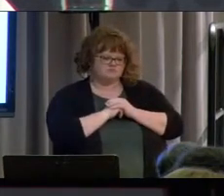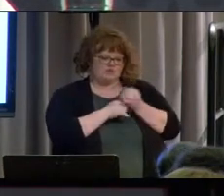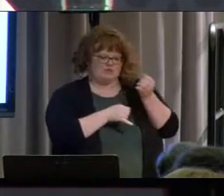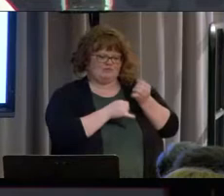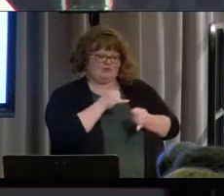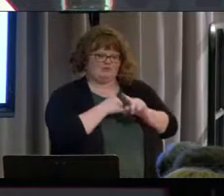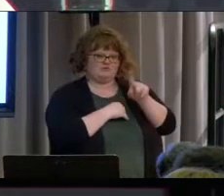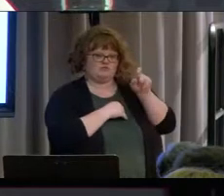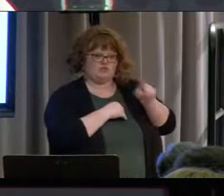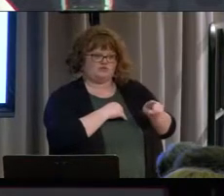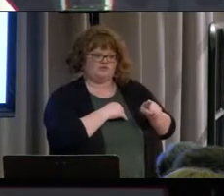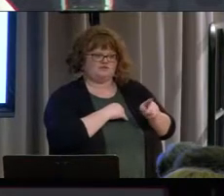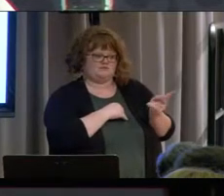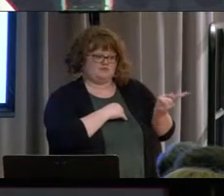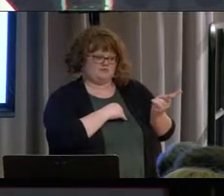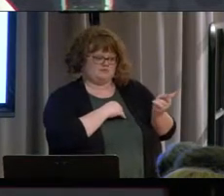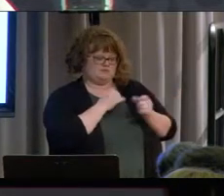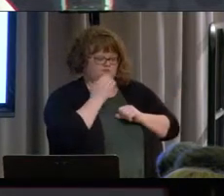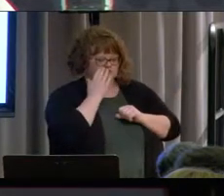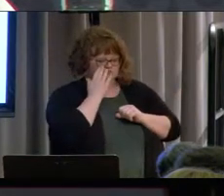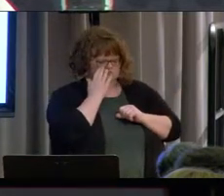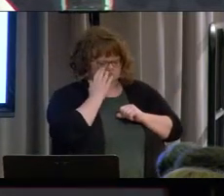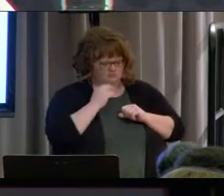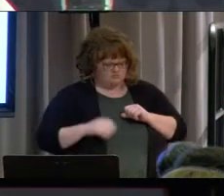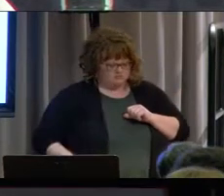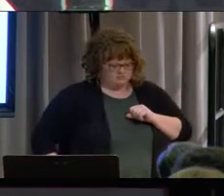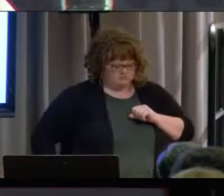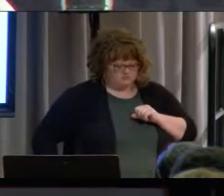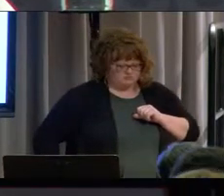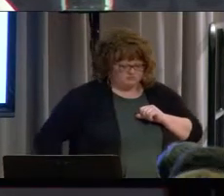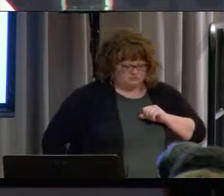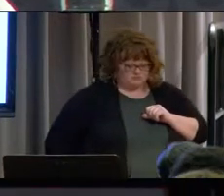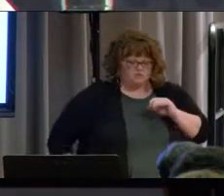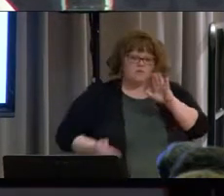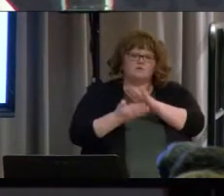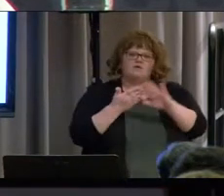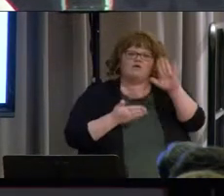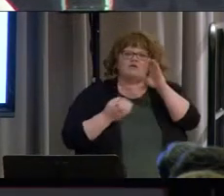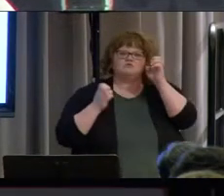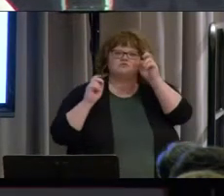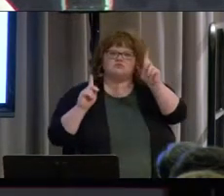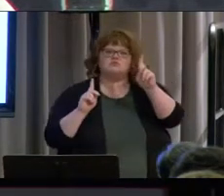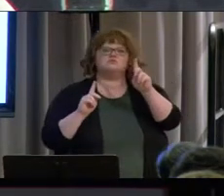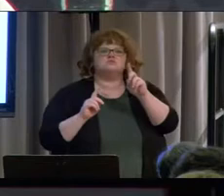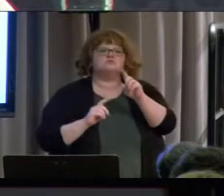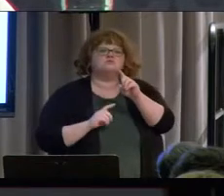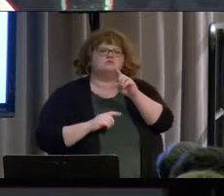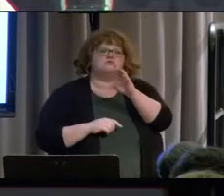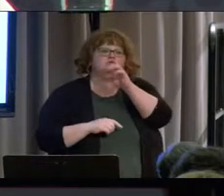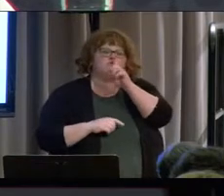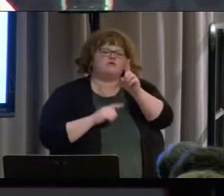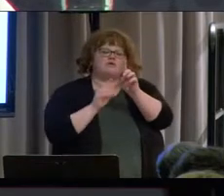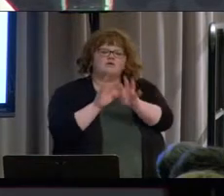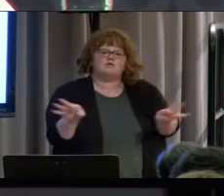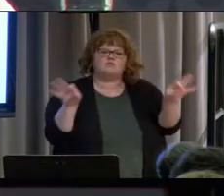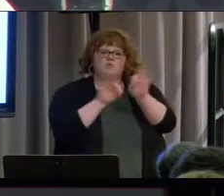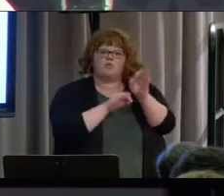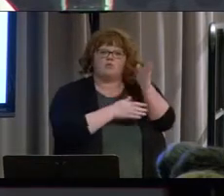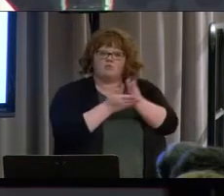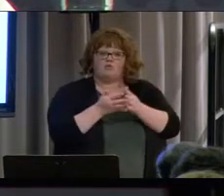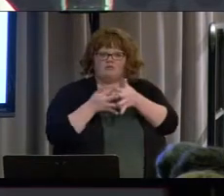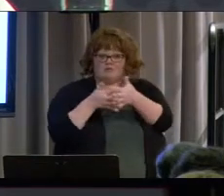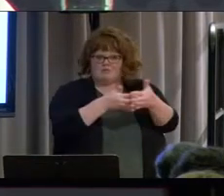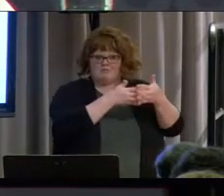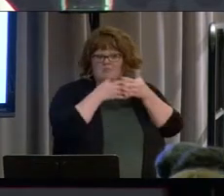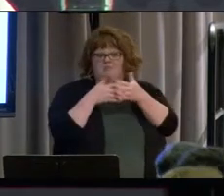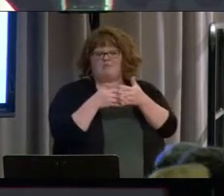question for both of you. Higher education has been an important part of the fabric of the United States of